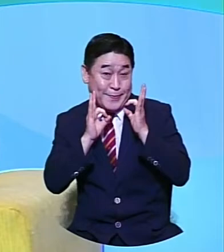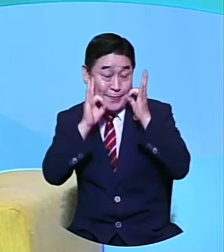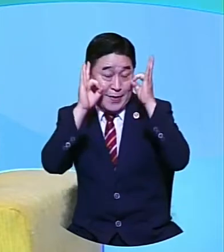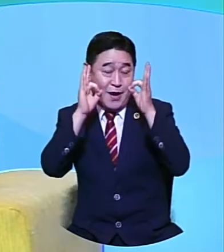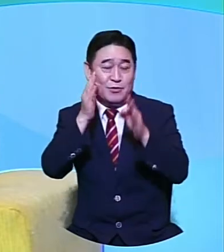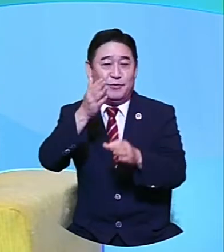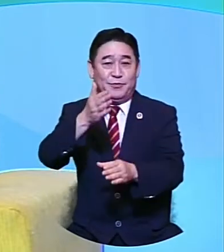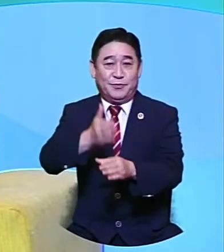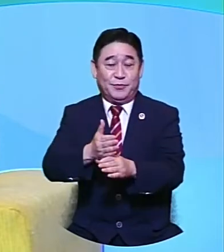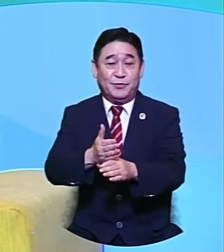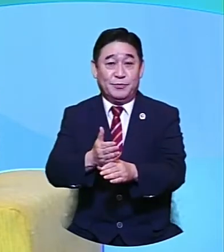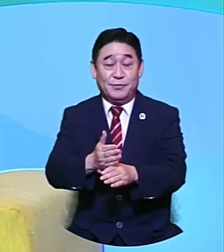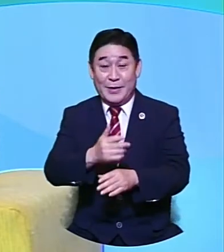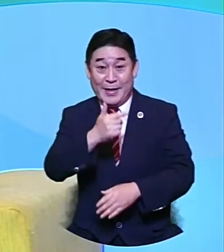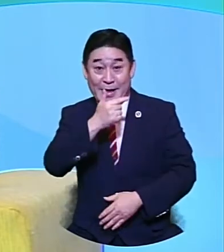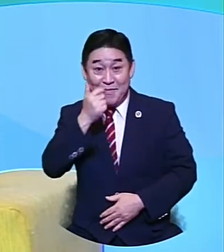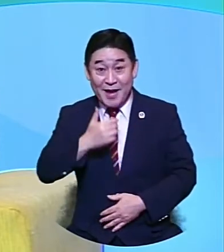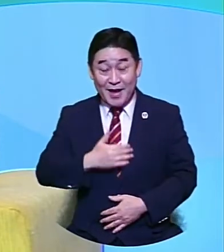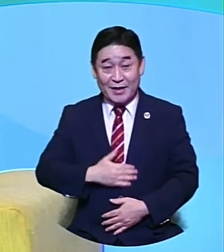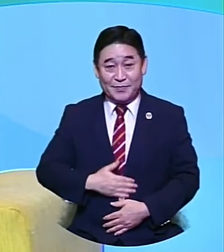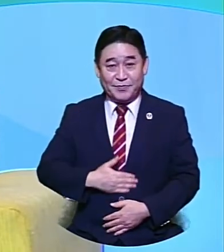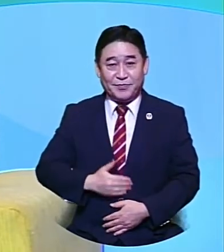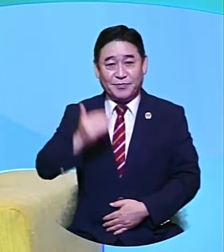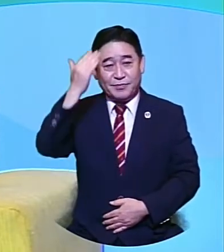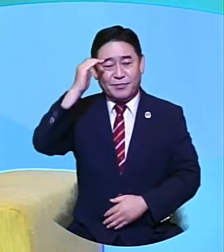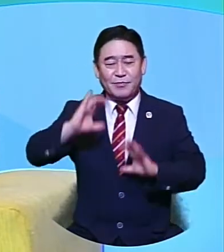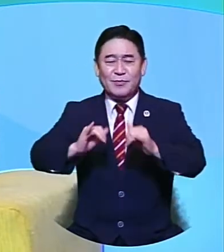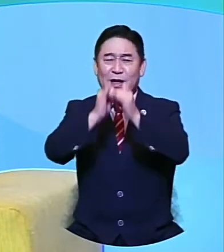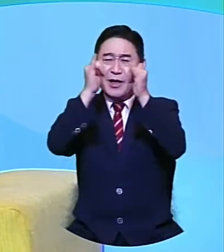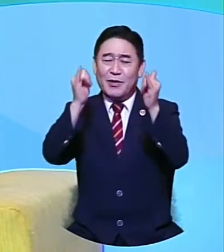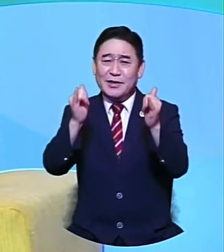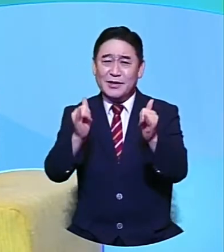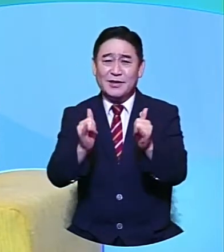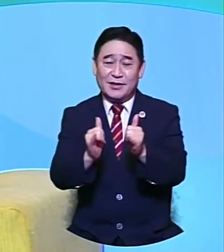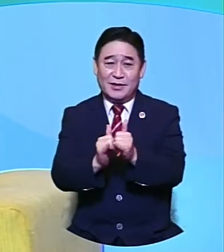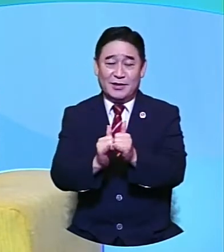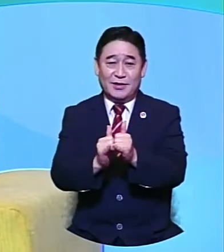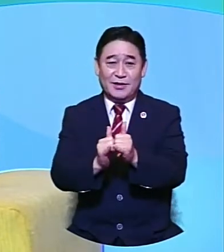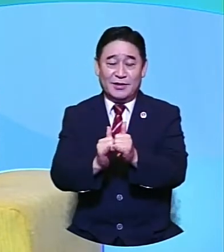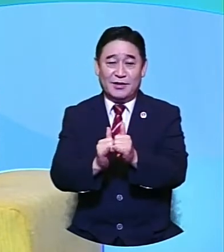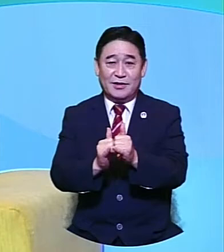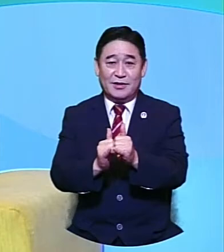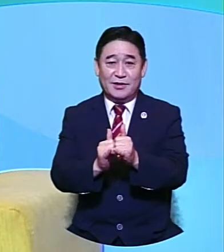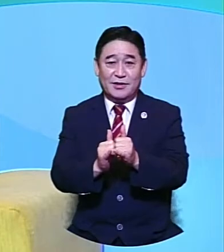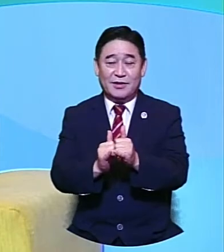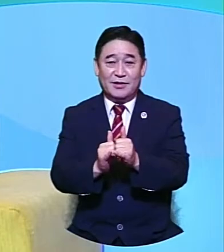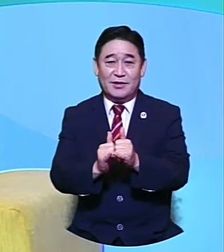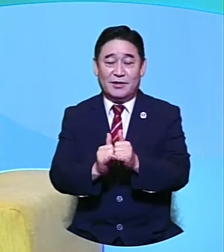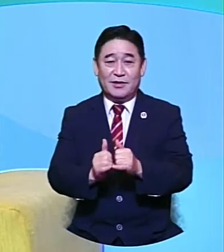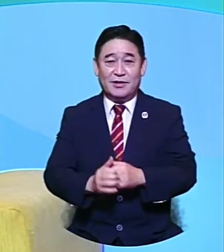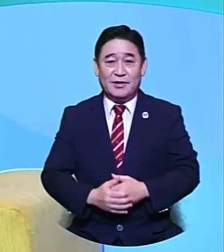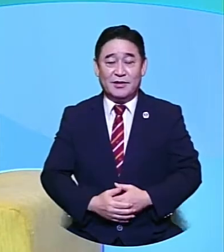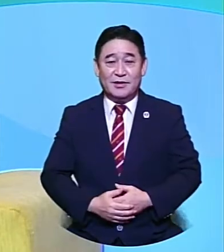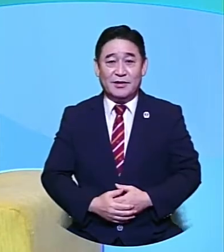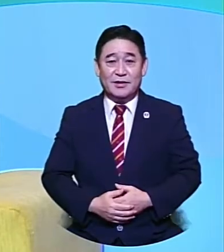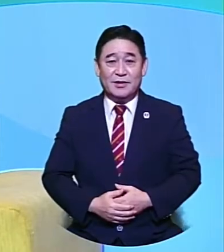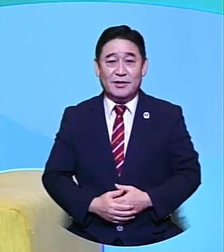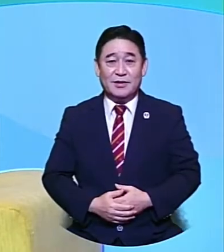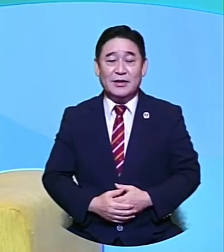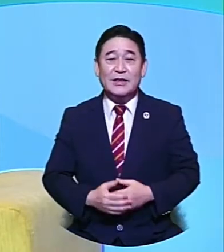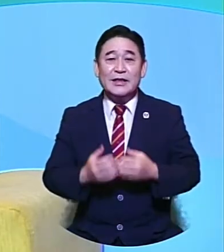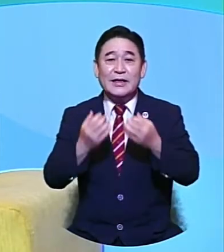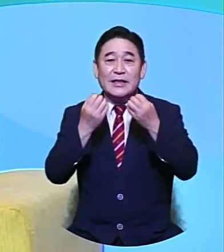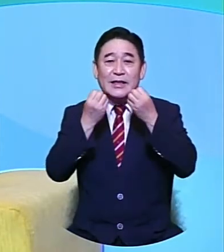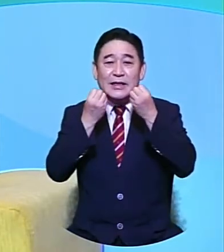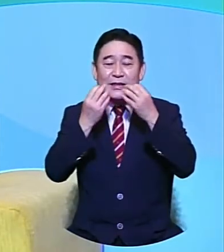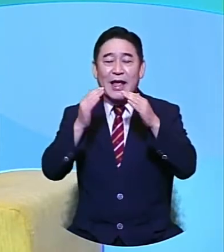society has a very typical experience like Semaul movement,